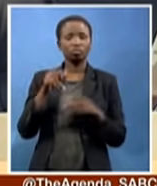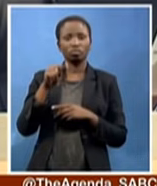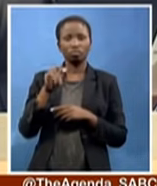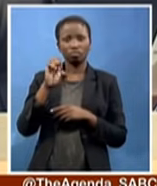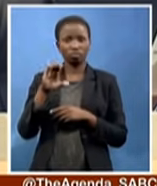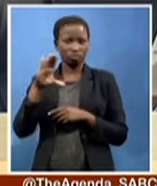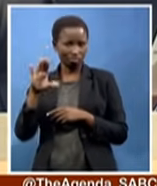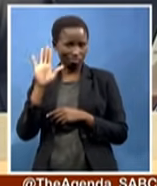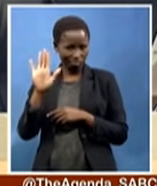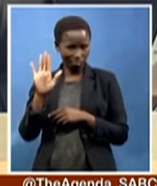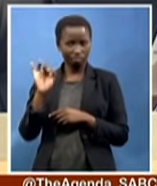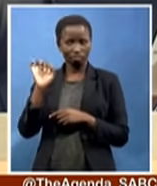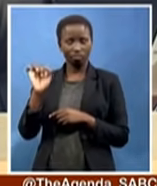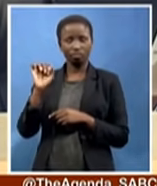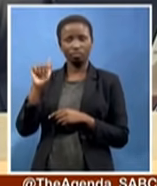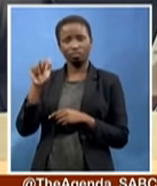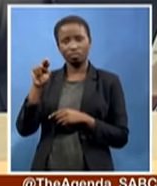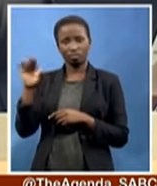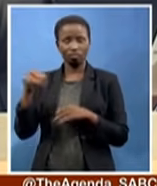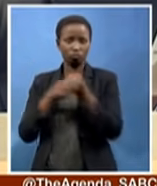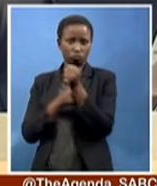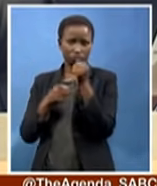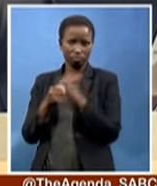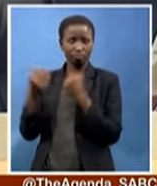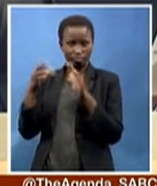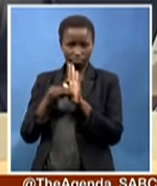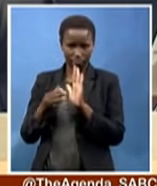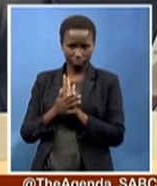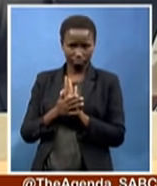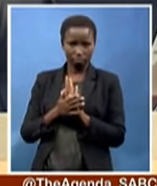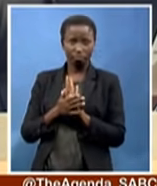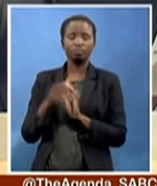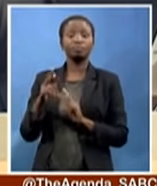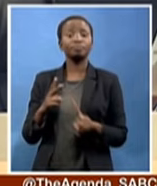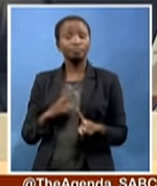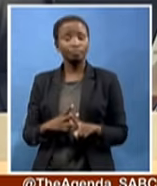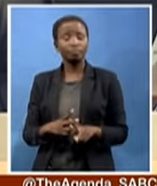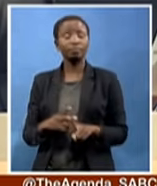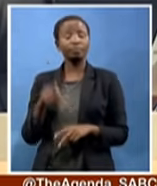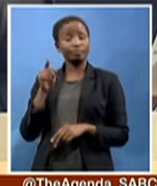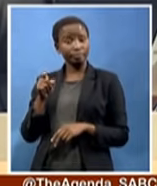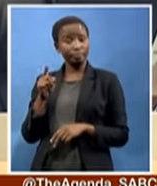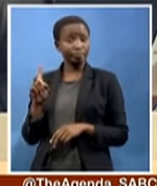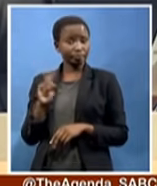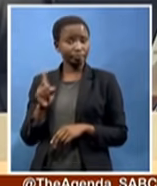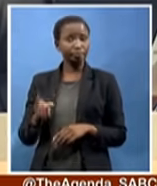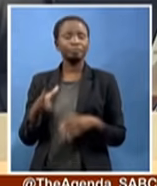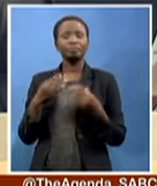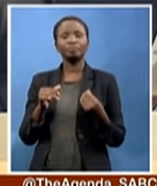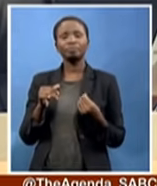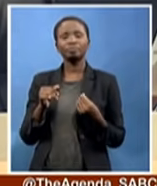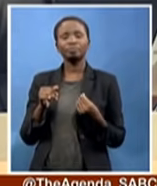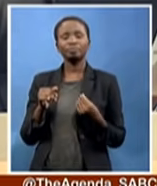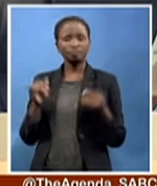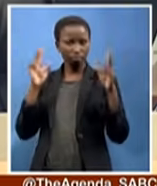structures. It was also a matter taken up more directly by ANC's alliance partners,